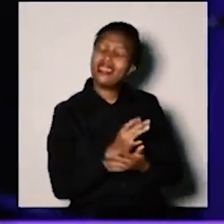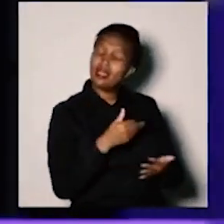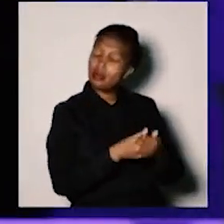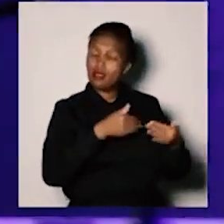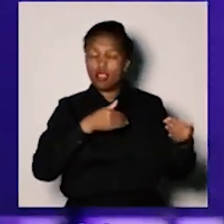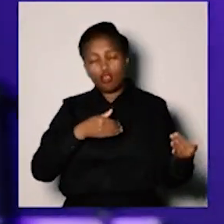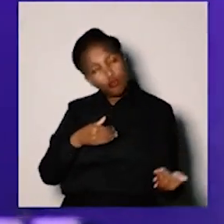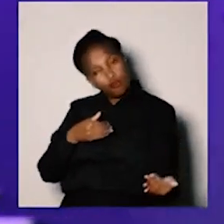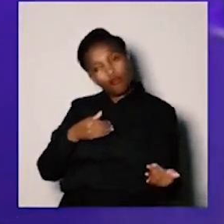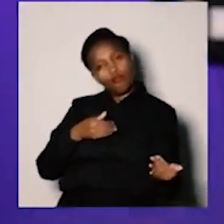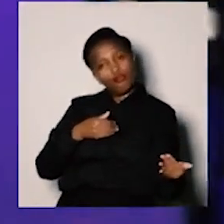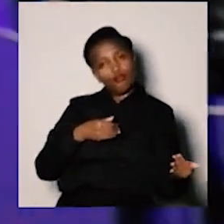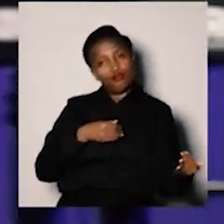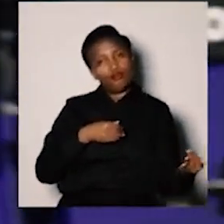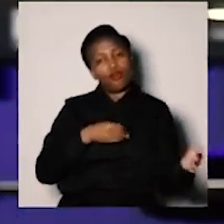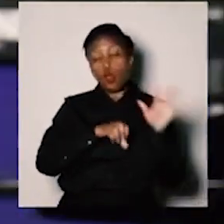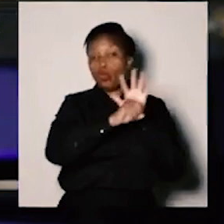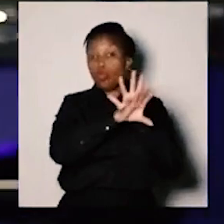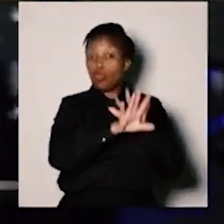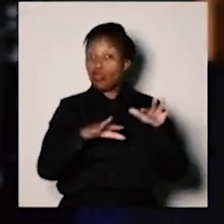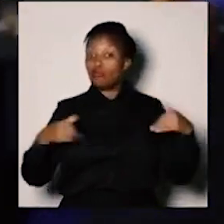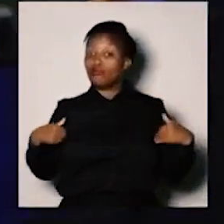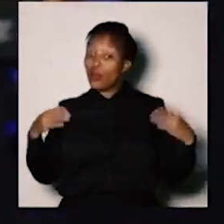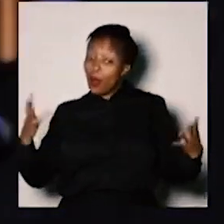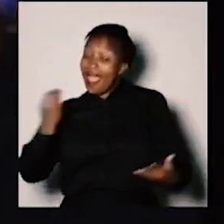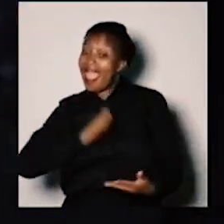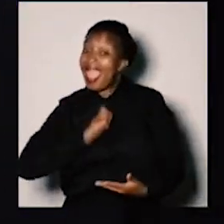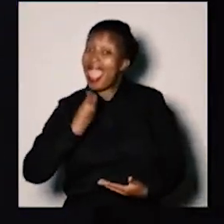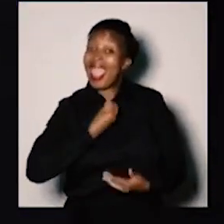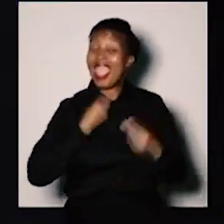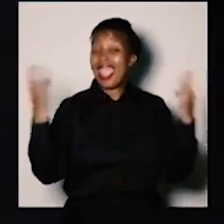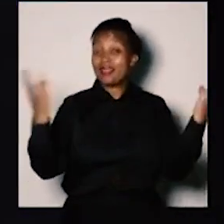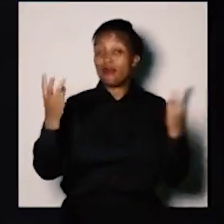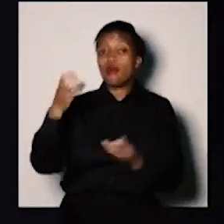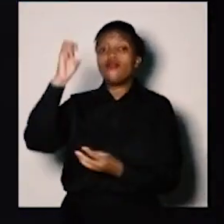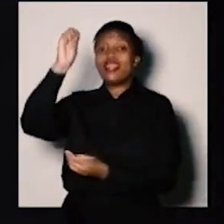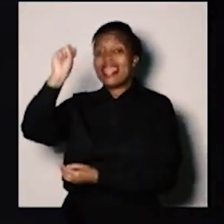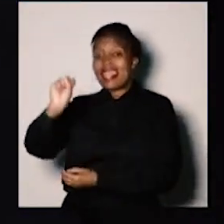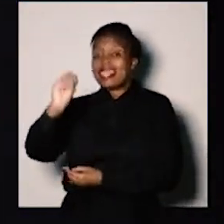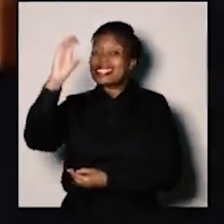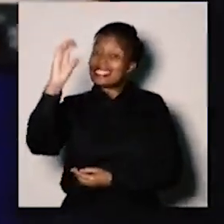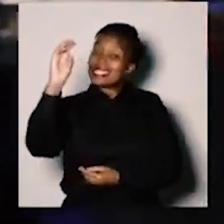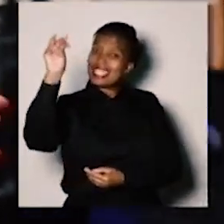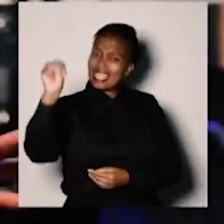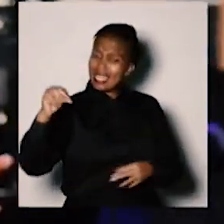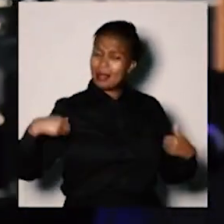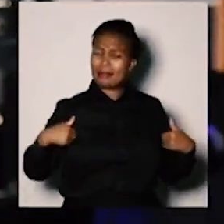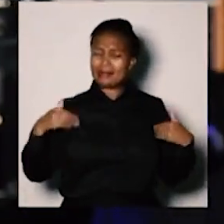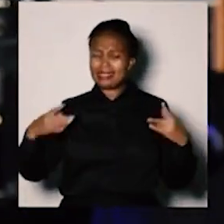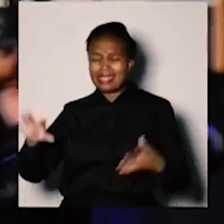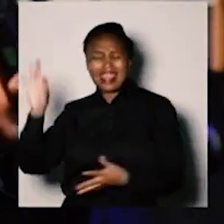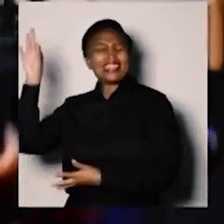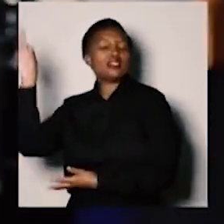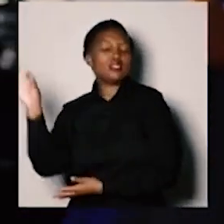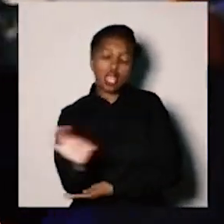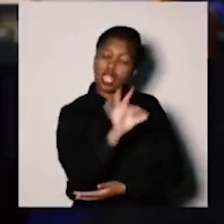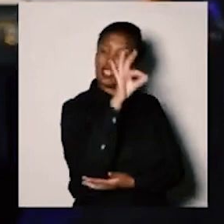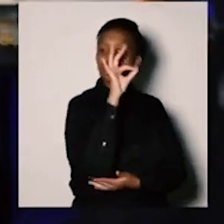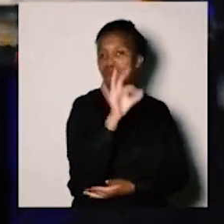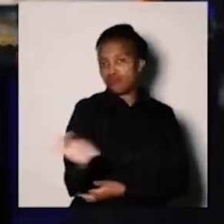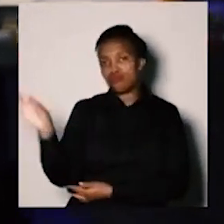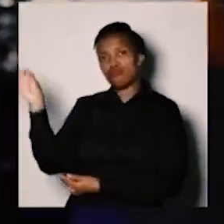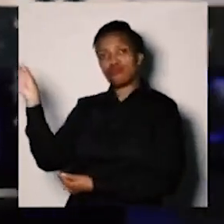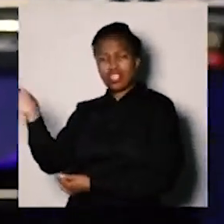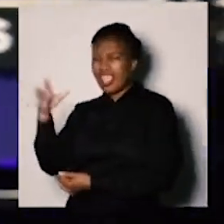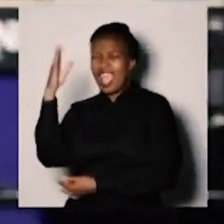show started, then the young people from the SCM, which I didn't know what it was, started singing choruses. I didn't even know what a chorus